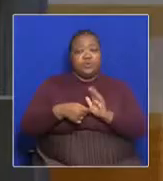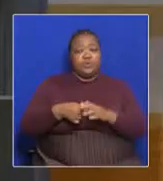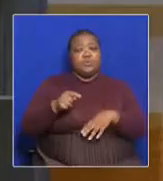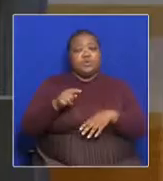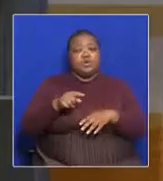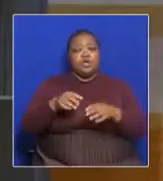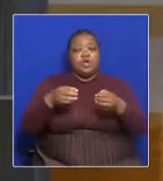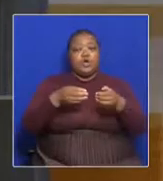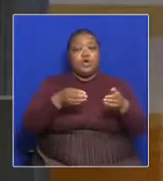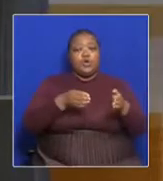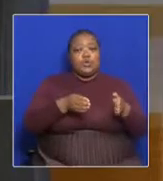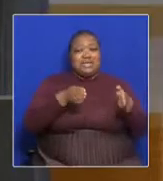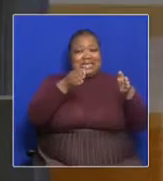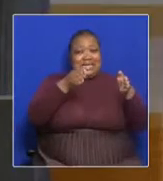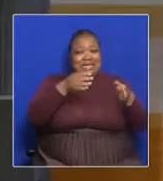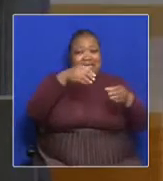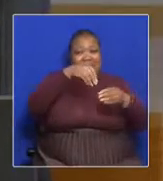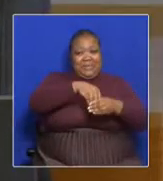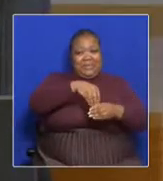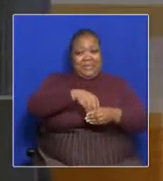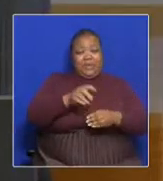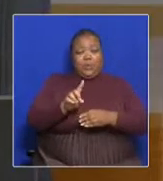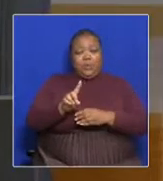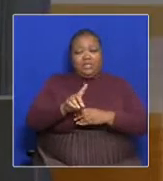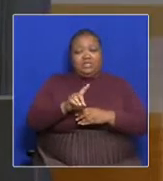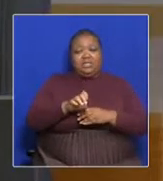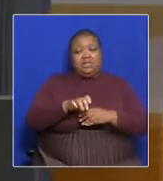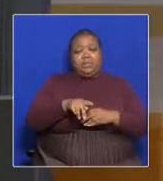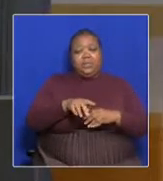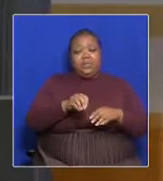at the depot, their absence there,